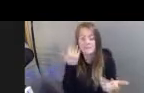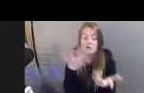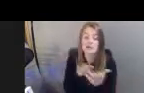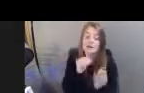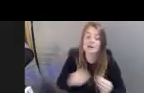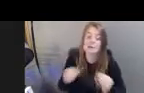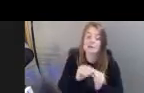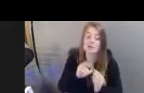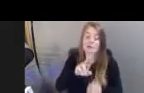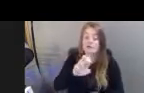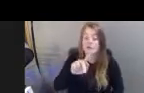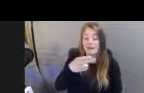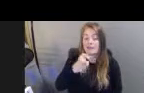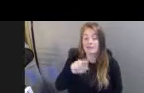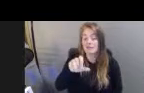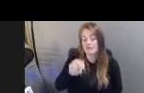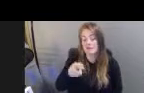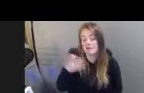go to